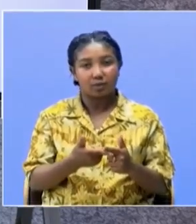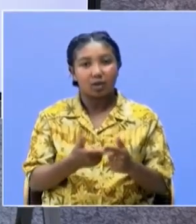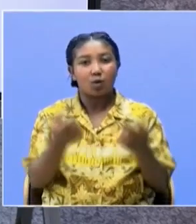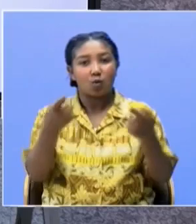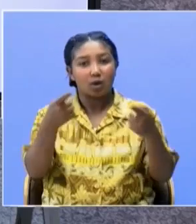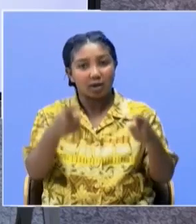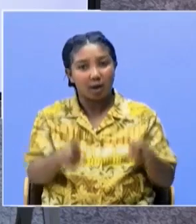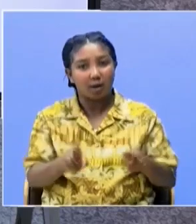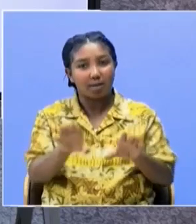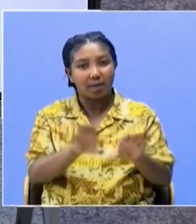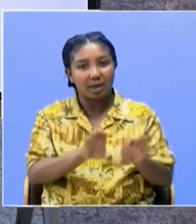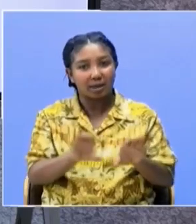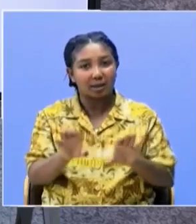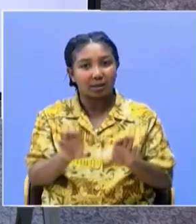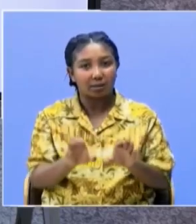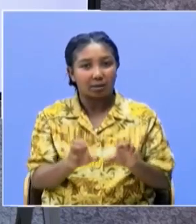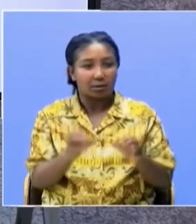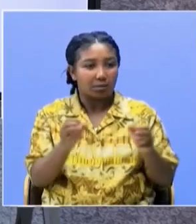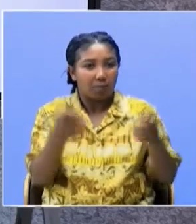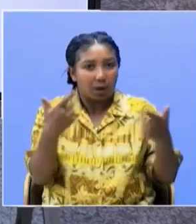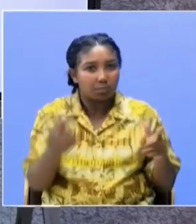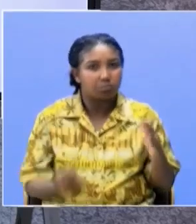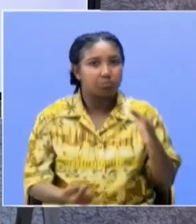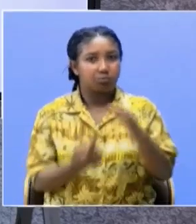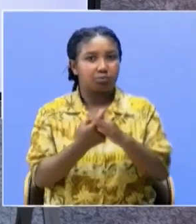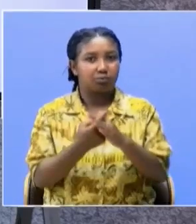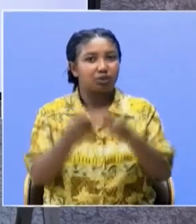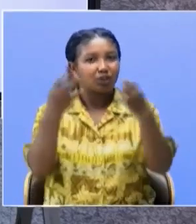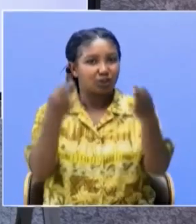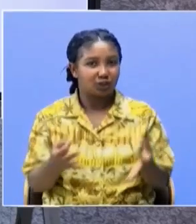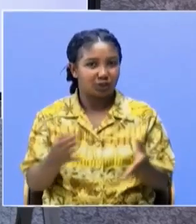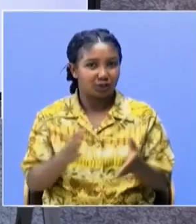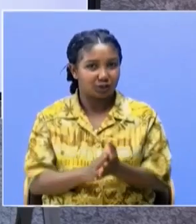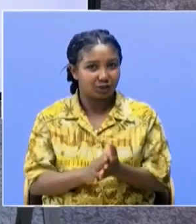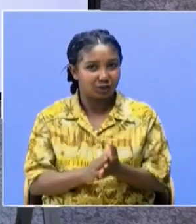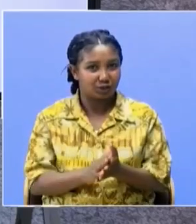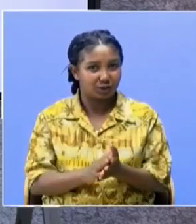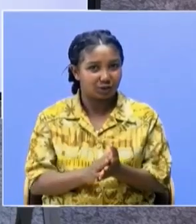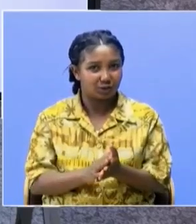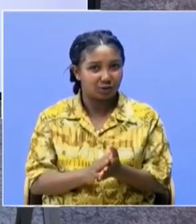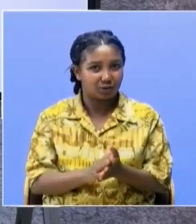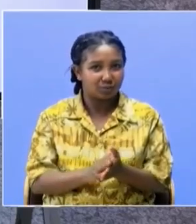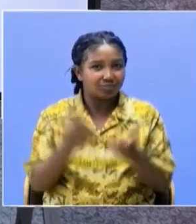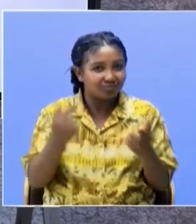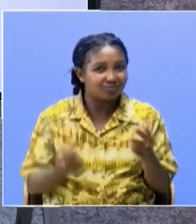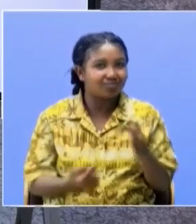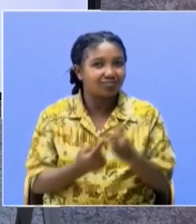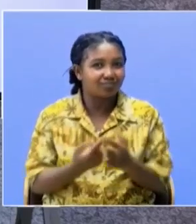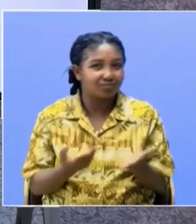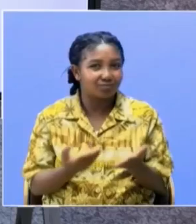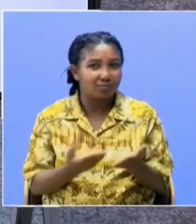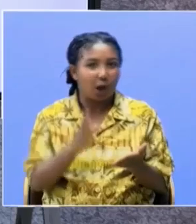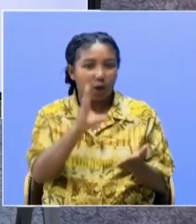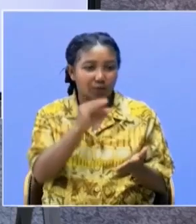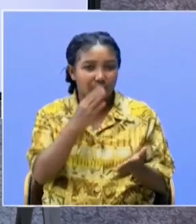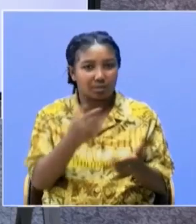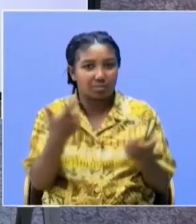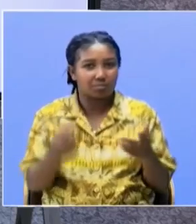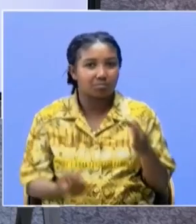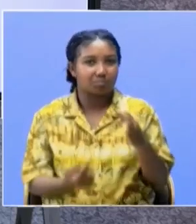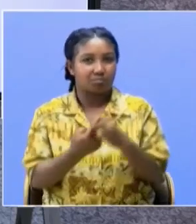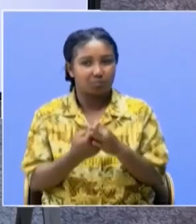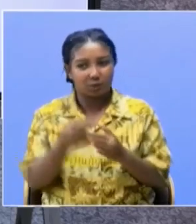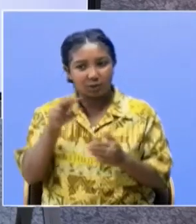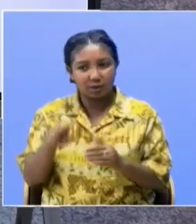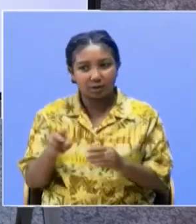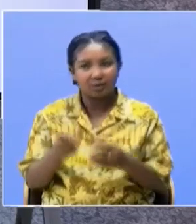you are making simultaneous decision or decisions that are happening in the middle of speaking. When you see something,